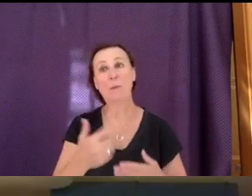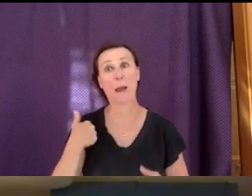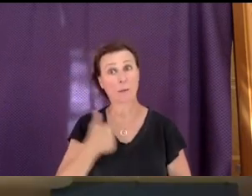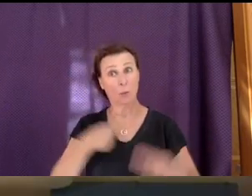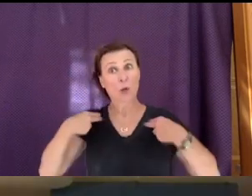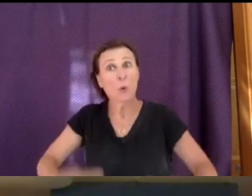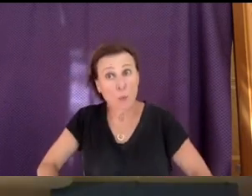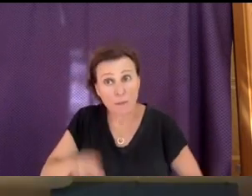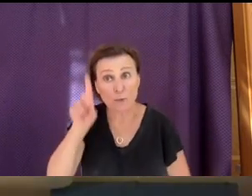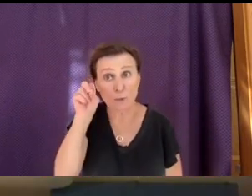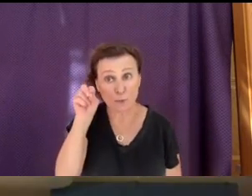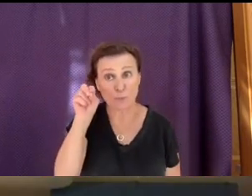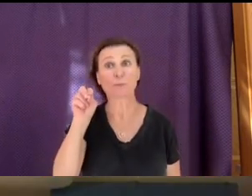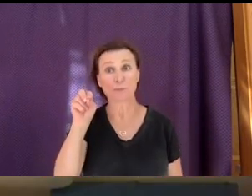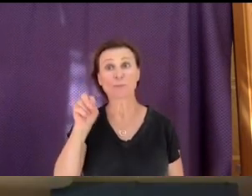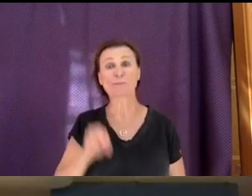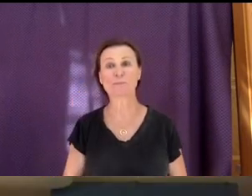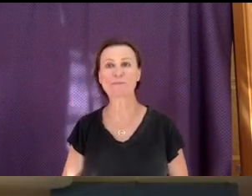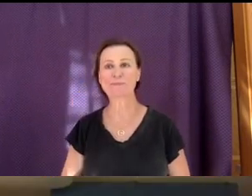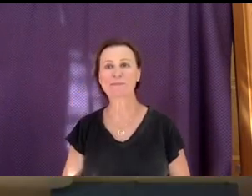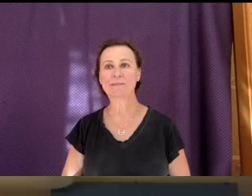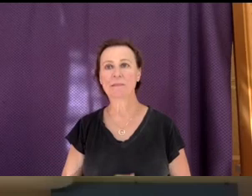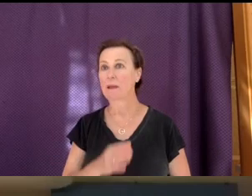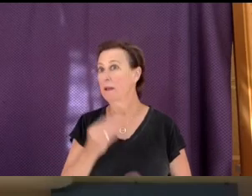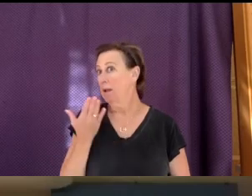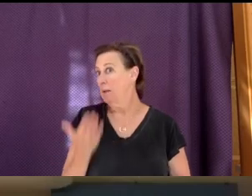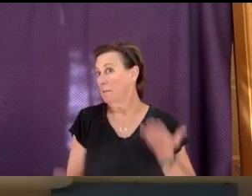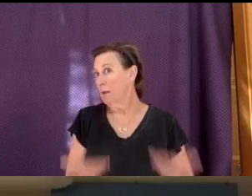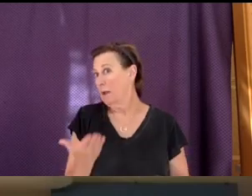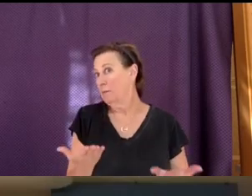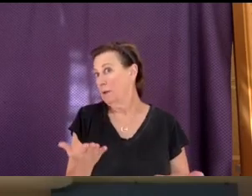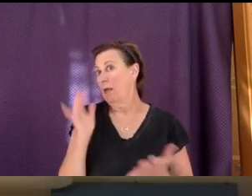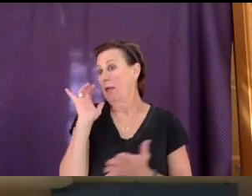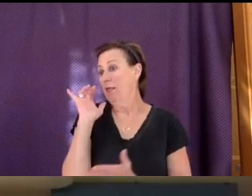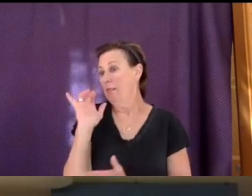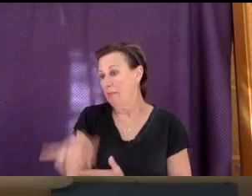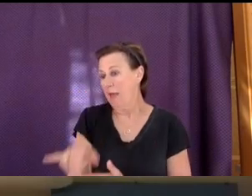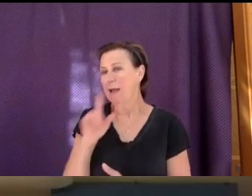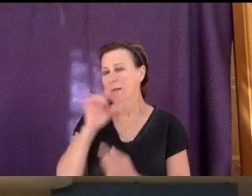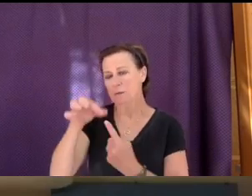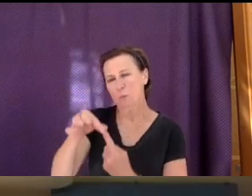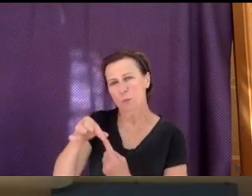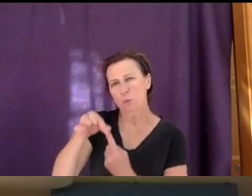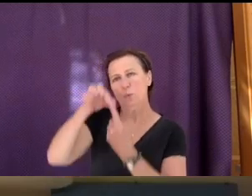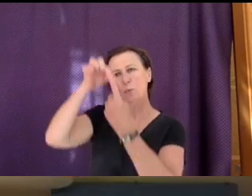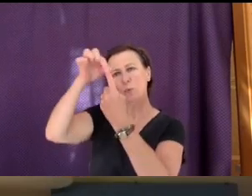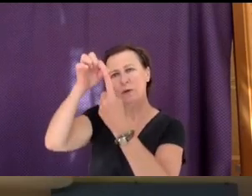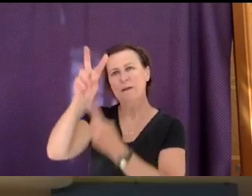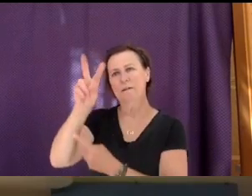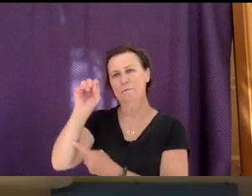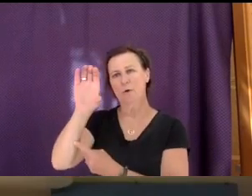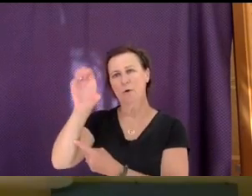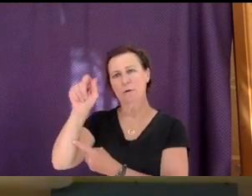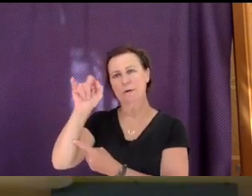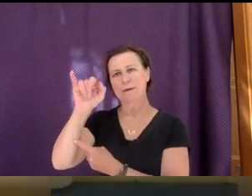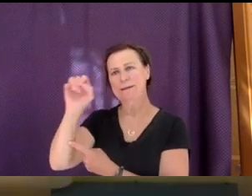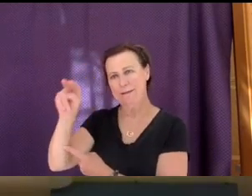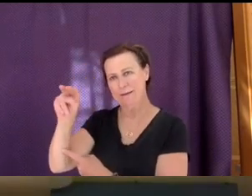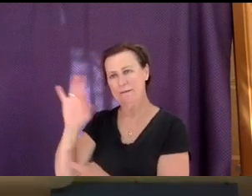humans do. And perhaps in some sense, that is the unique vocation of our species.